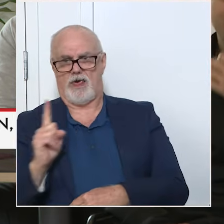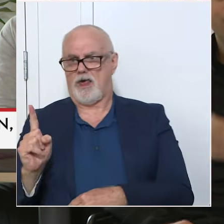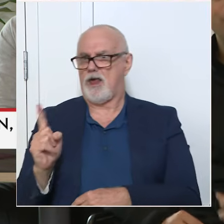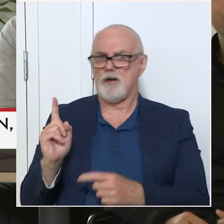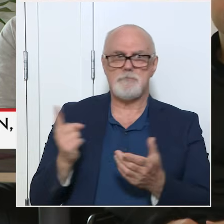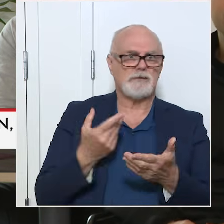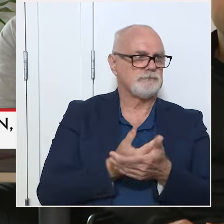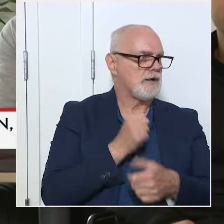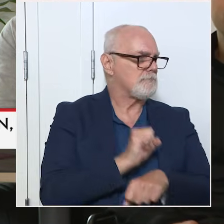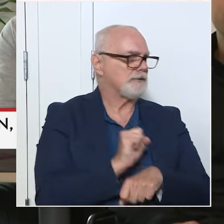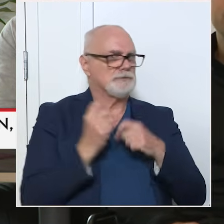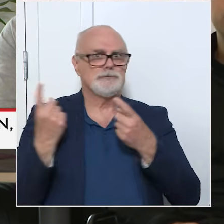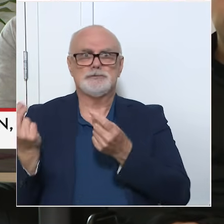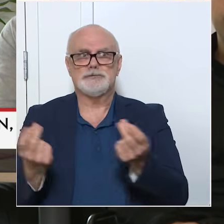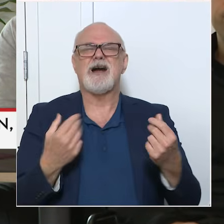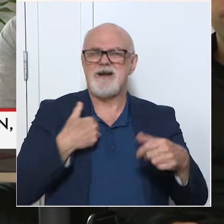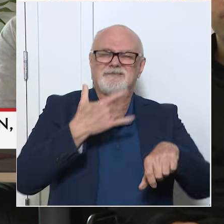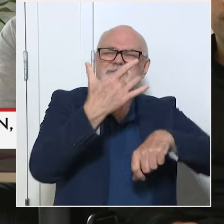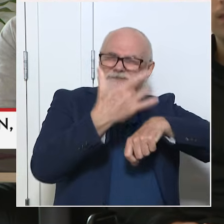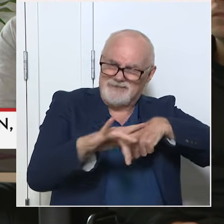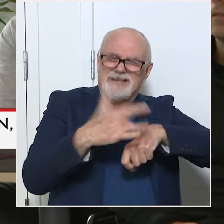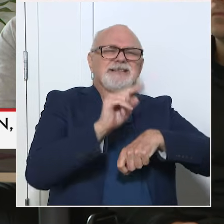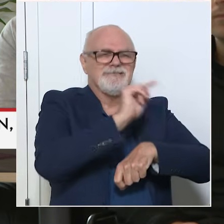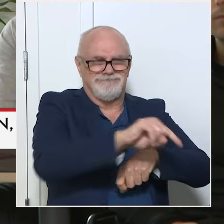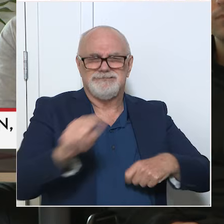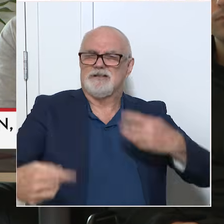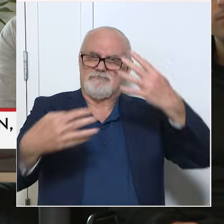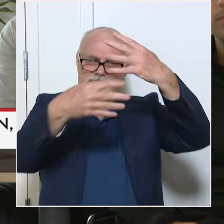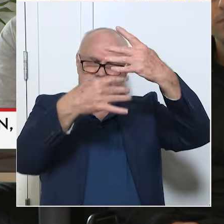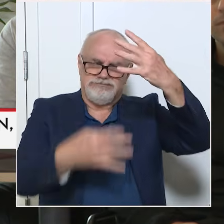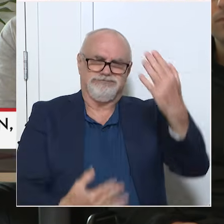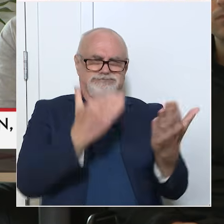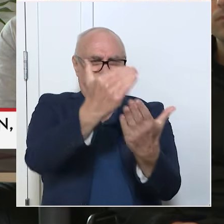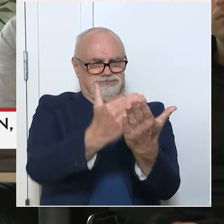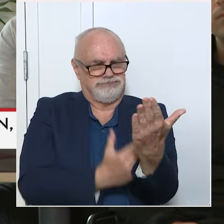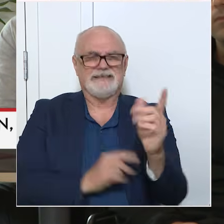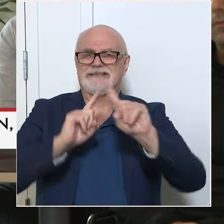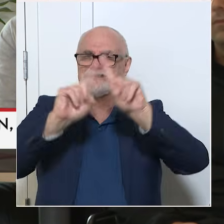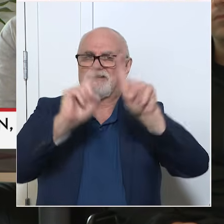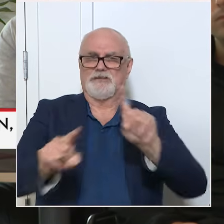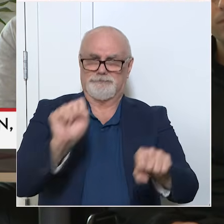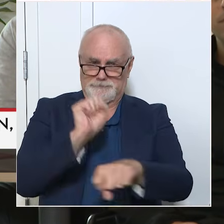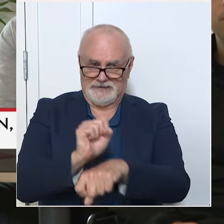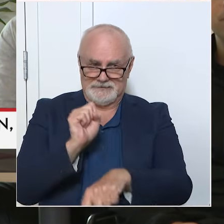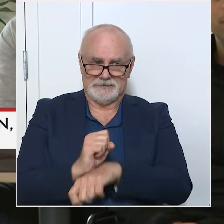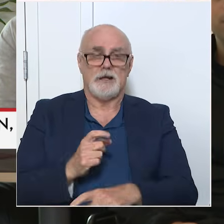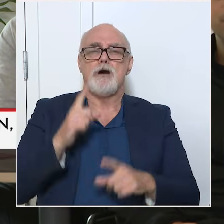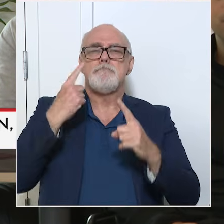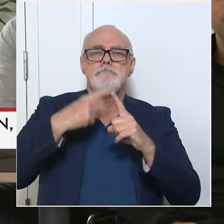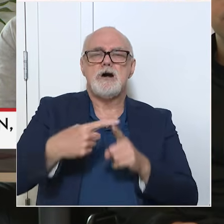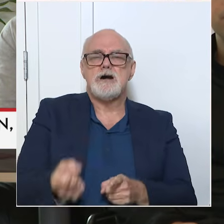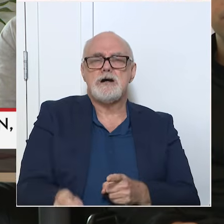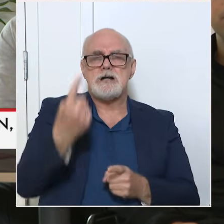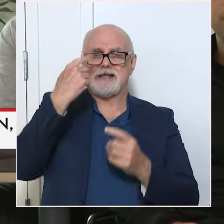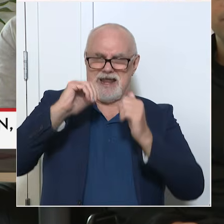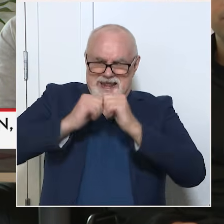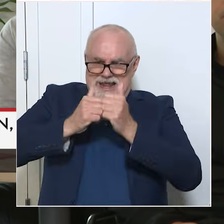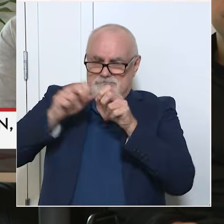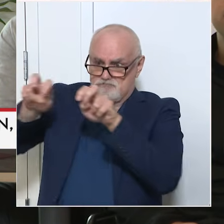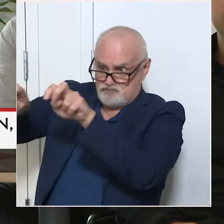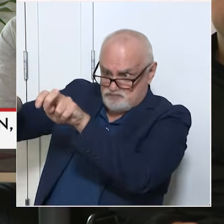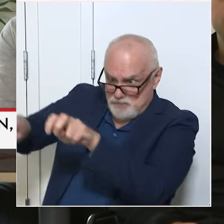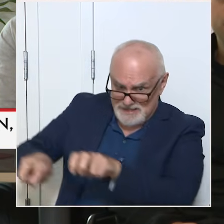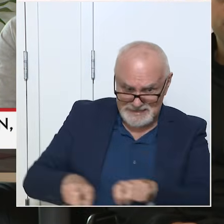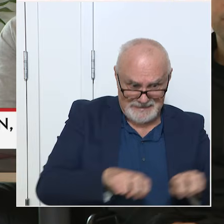new position, that they have that path to understanding what it would take for them to transfer. But that knowledge and skill